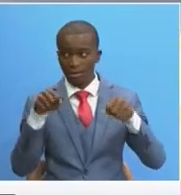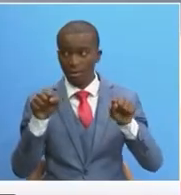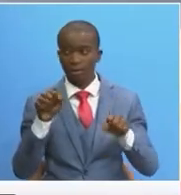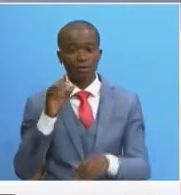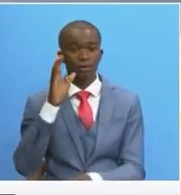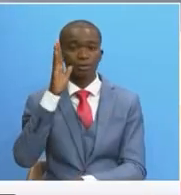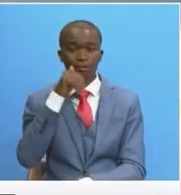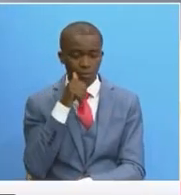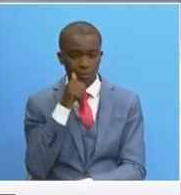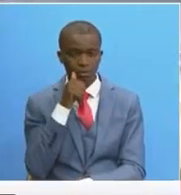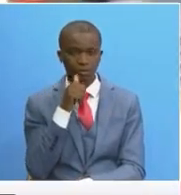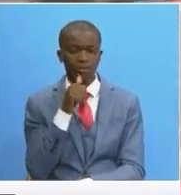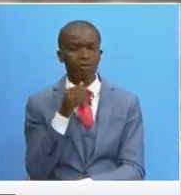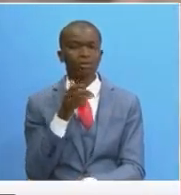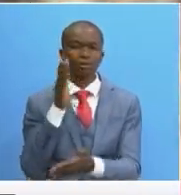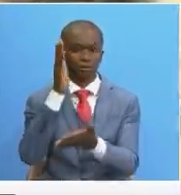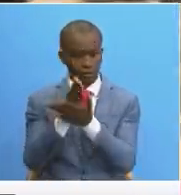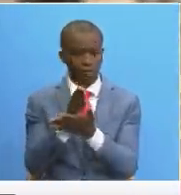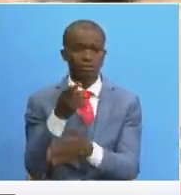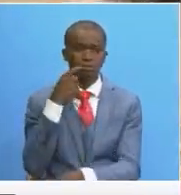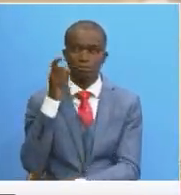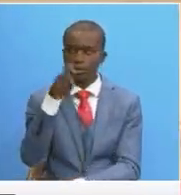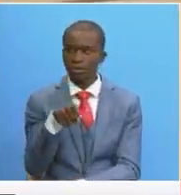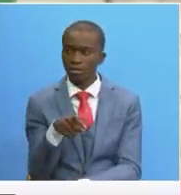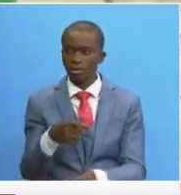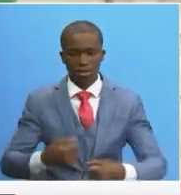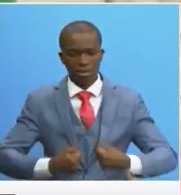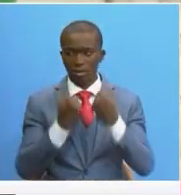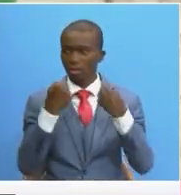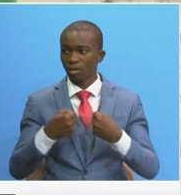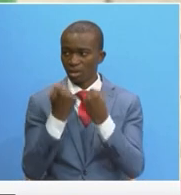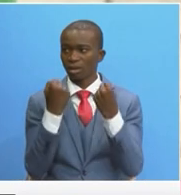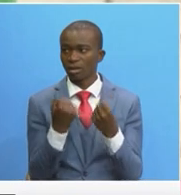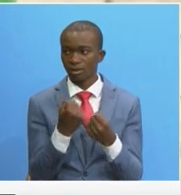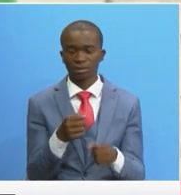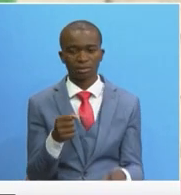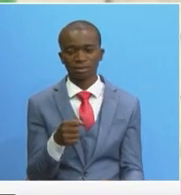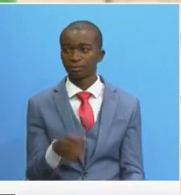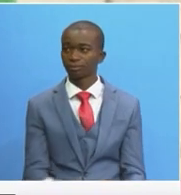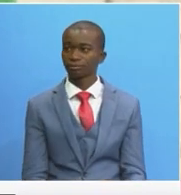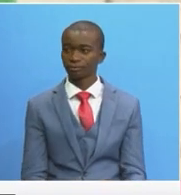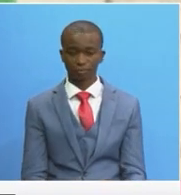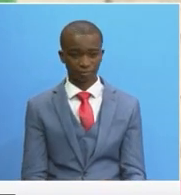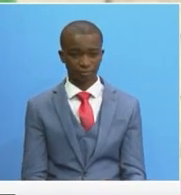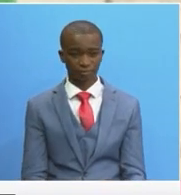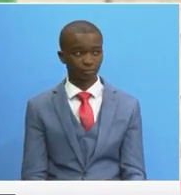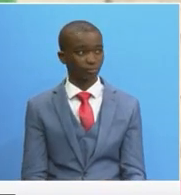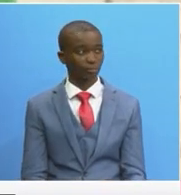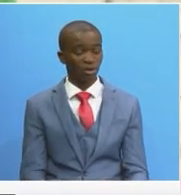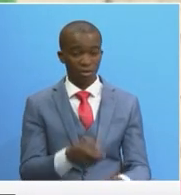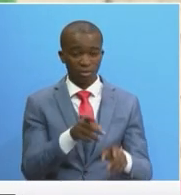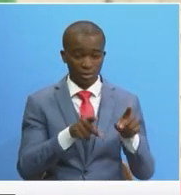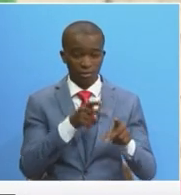motorbikes when coming to attend the ceremony to avoid accidents. I would like to advise those who are coming from